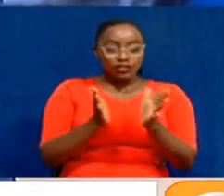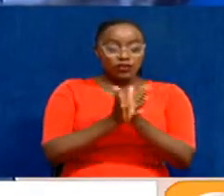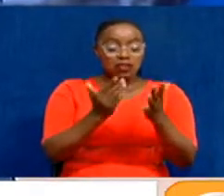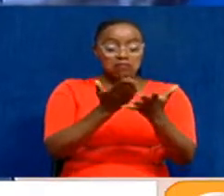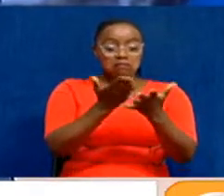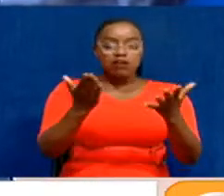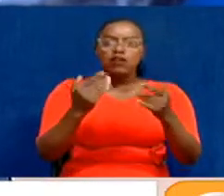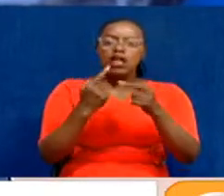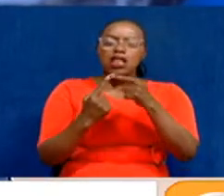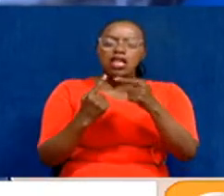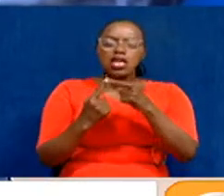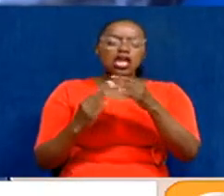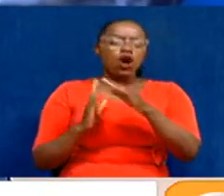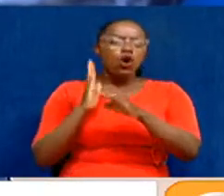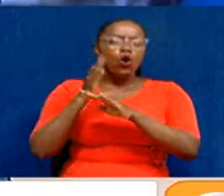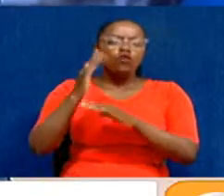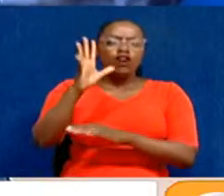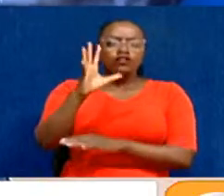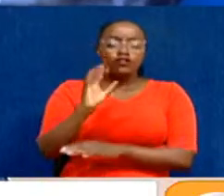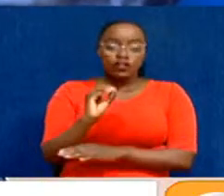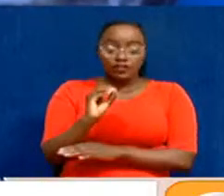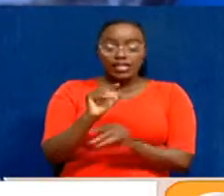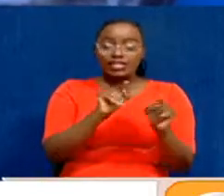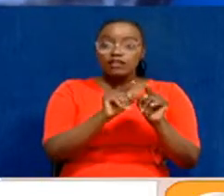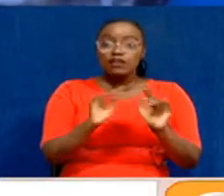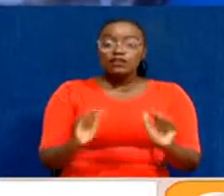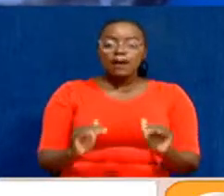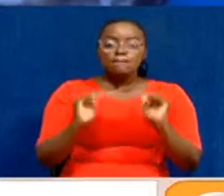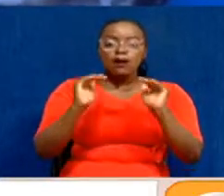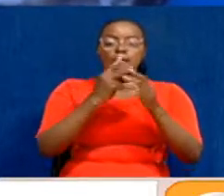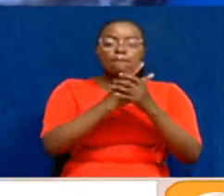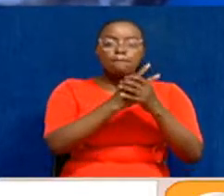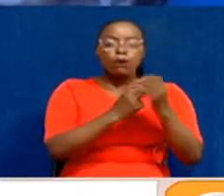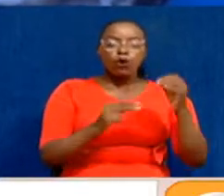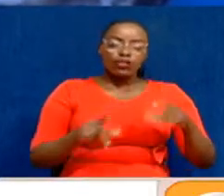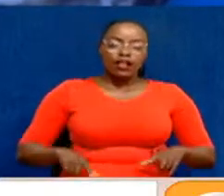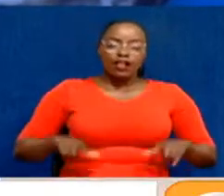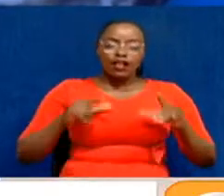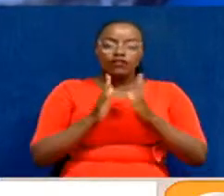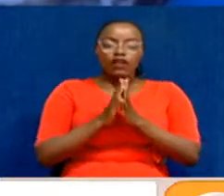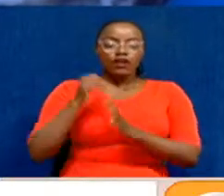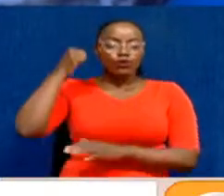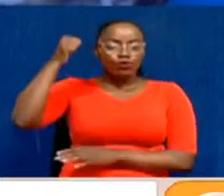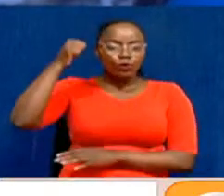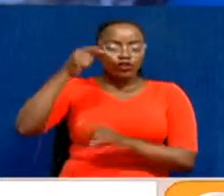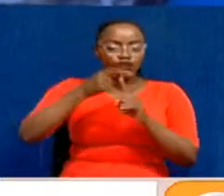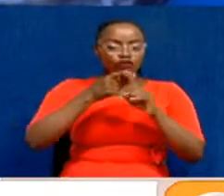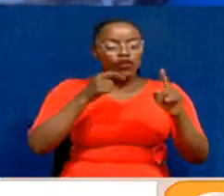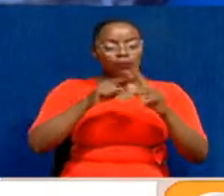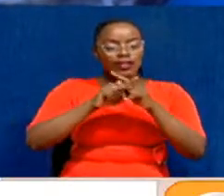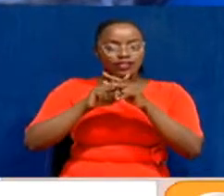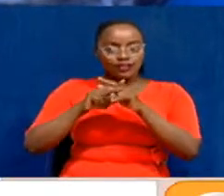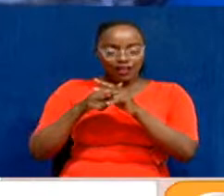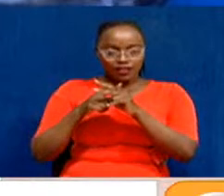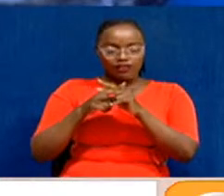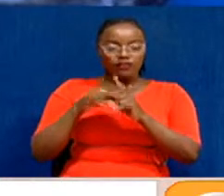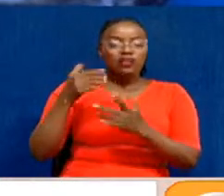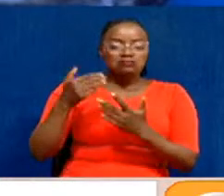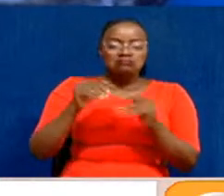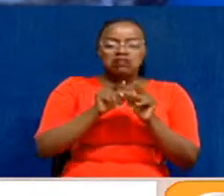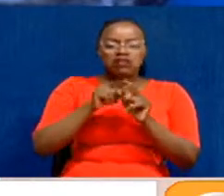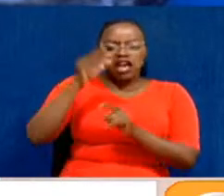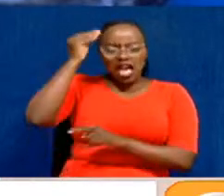public, spanning decades of scaling the ladder of both life and politics. From the bright beginnings of a